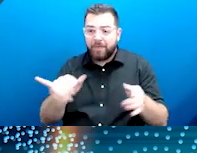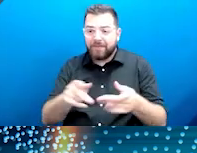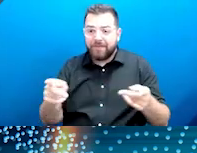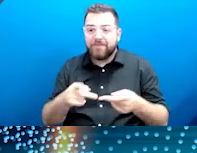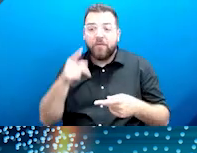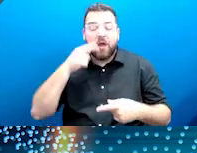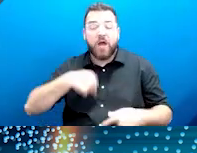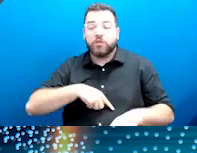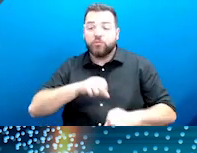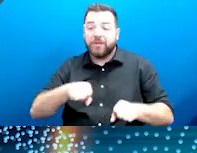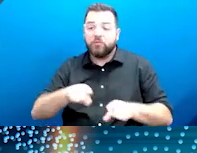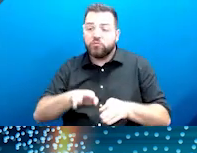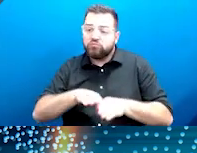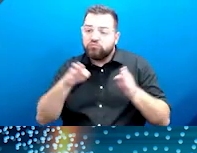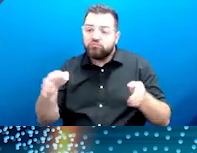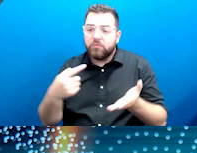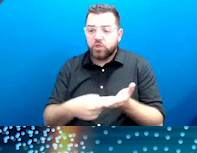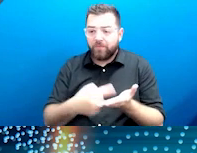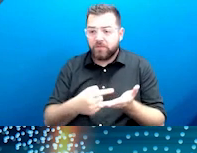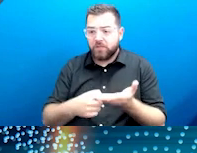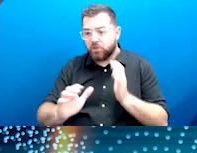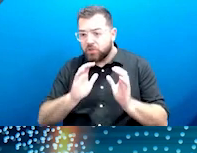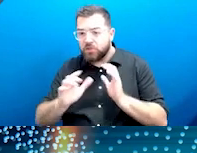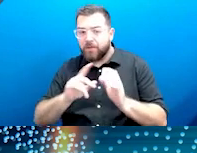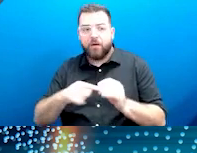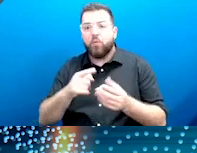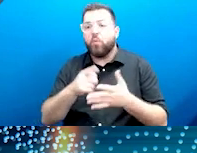conversations and what we should do about it.